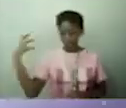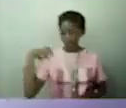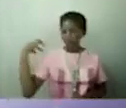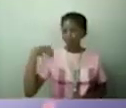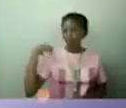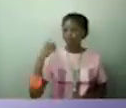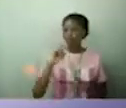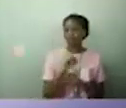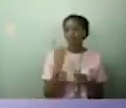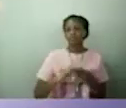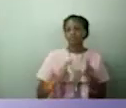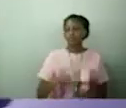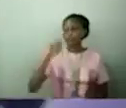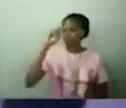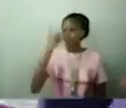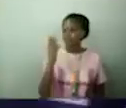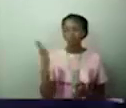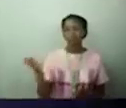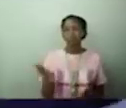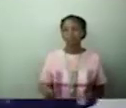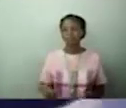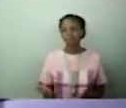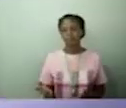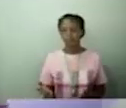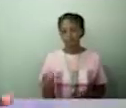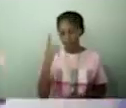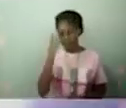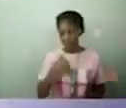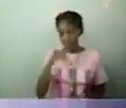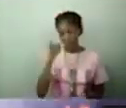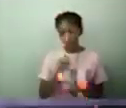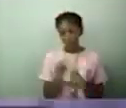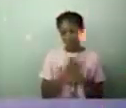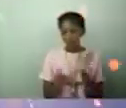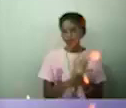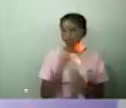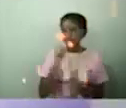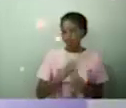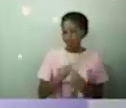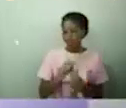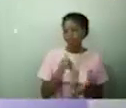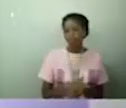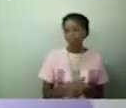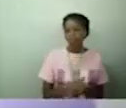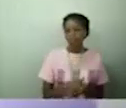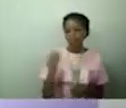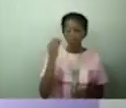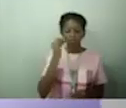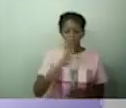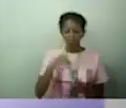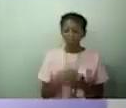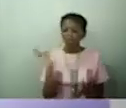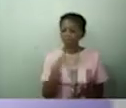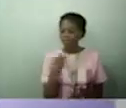She is full of demons. And because of that, the Bible talks about becoming a home for all the bad